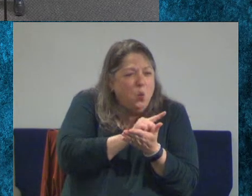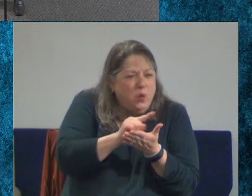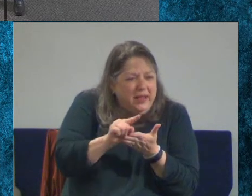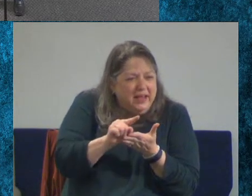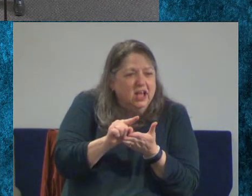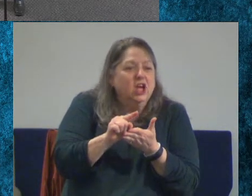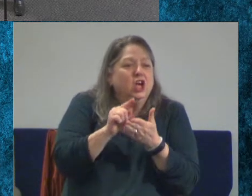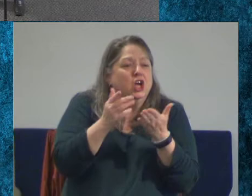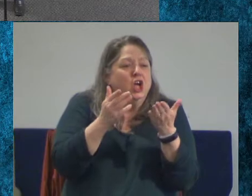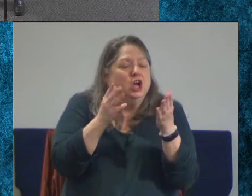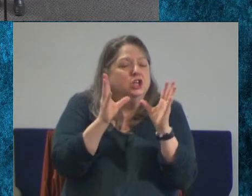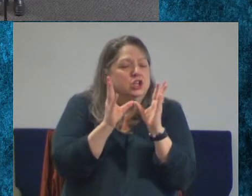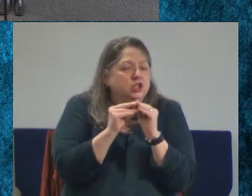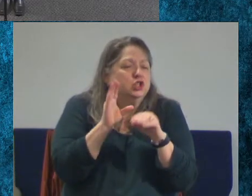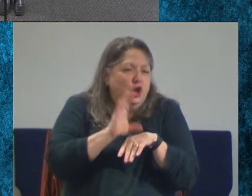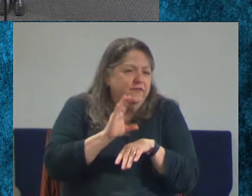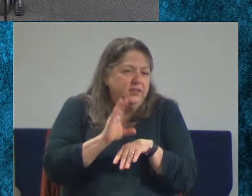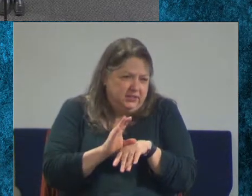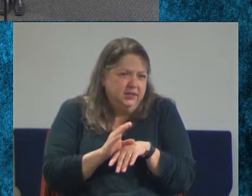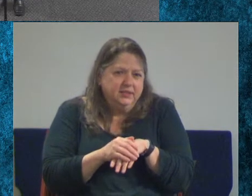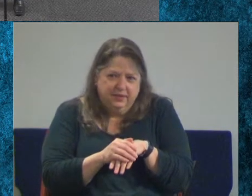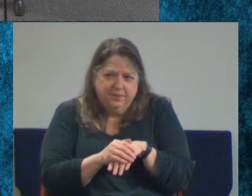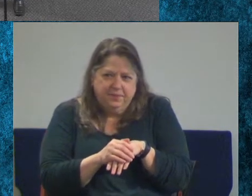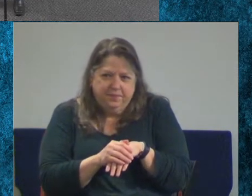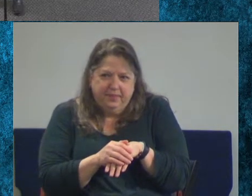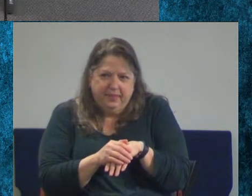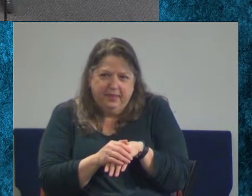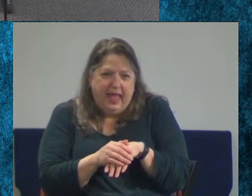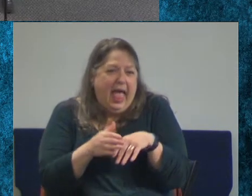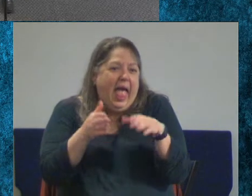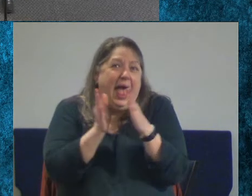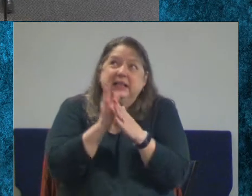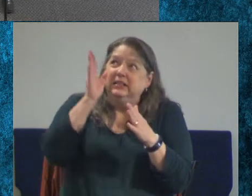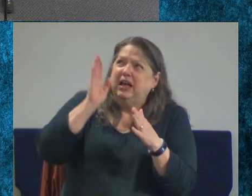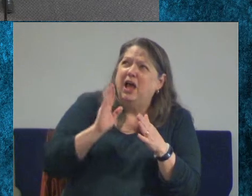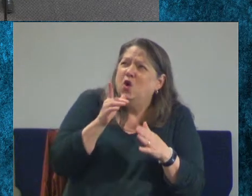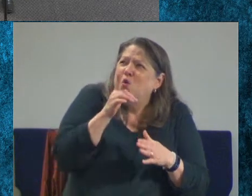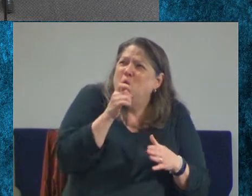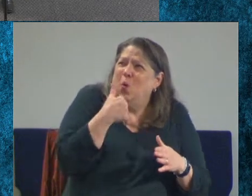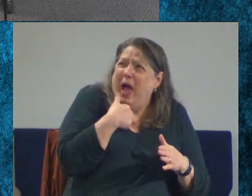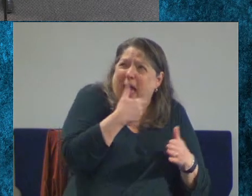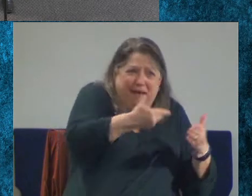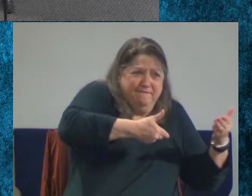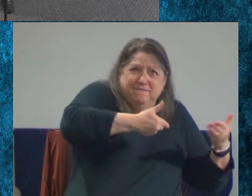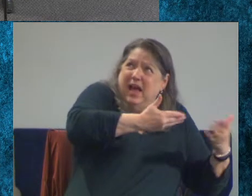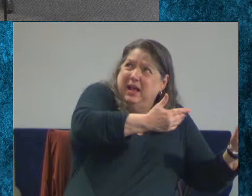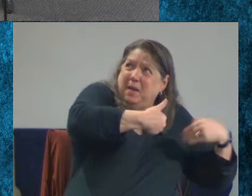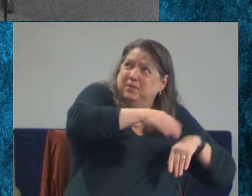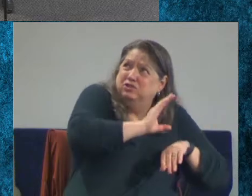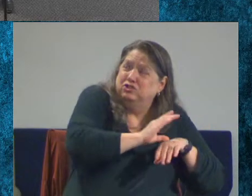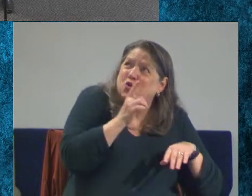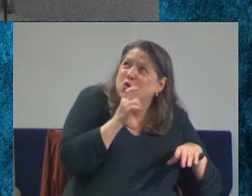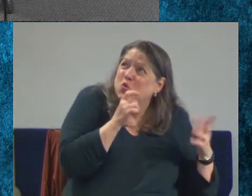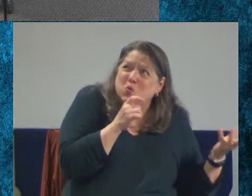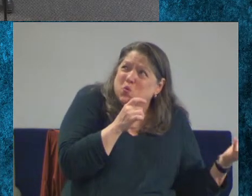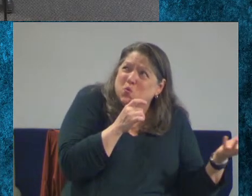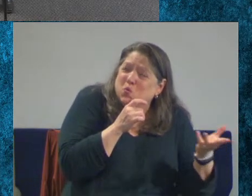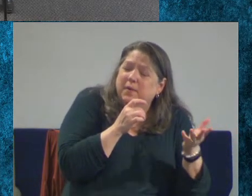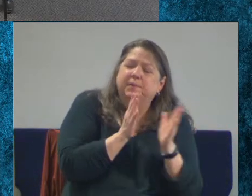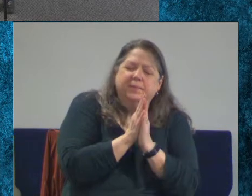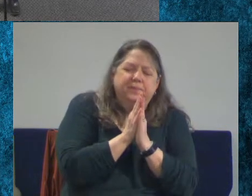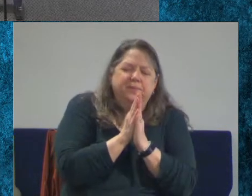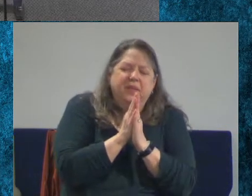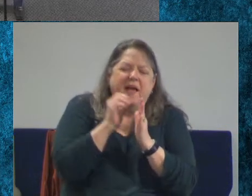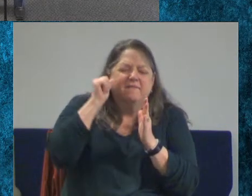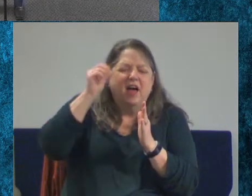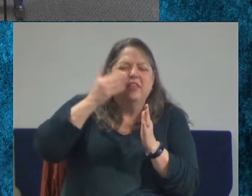would be faithful, not just in praying, but in inviting people to come and hear the word of God. Amen. Father, we thank you again for your grace. Thank